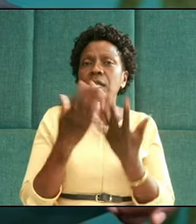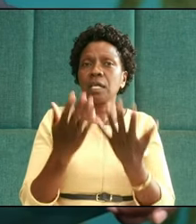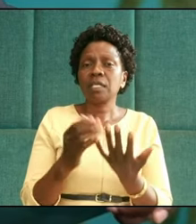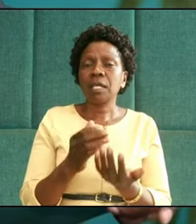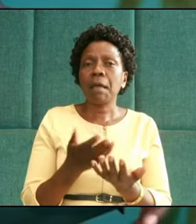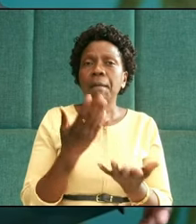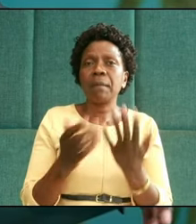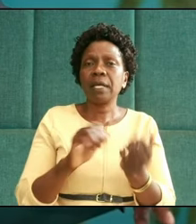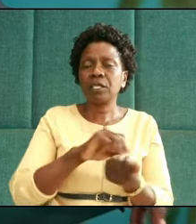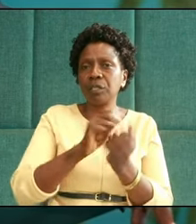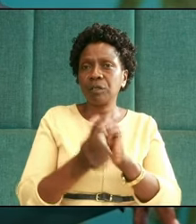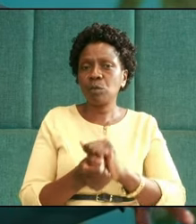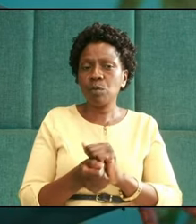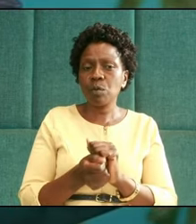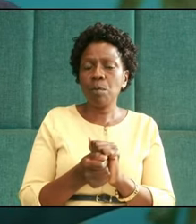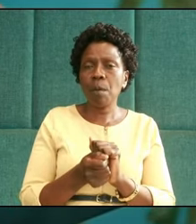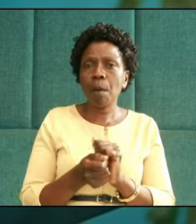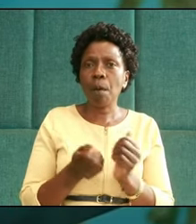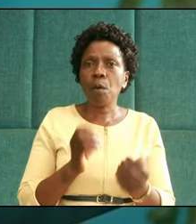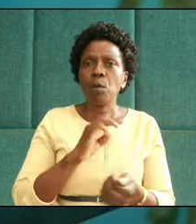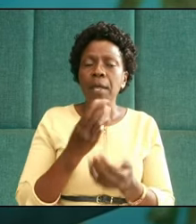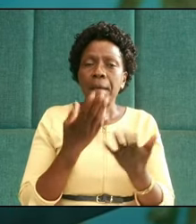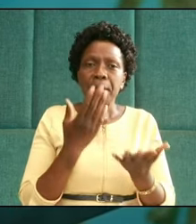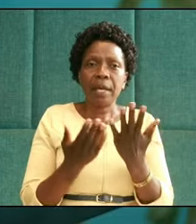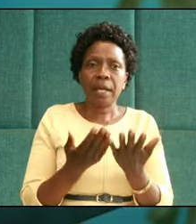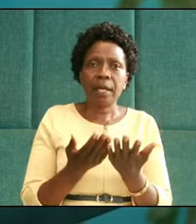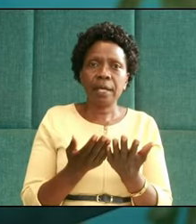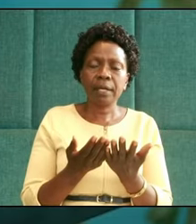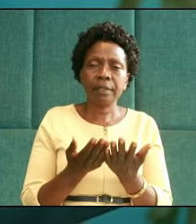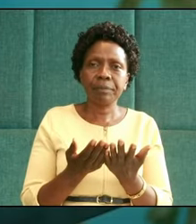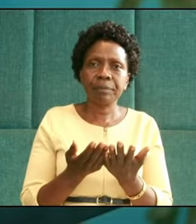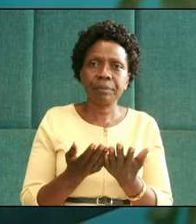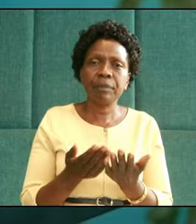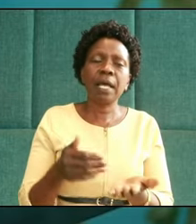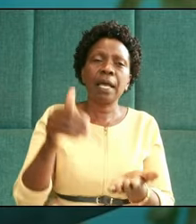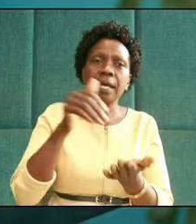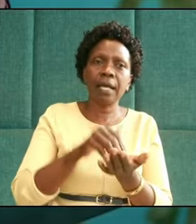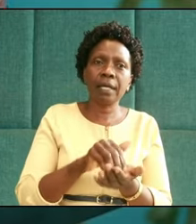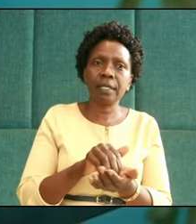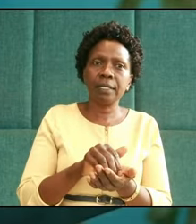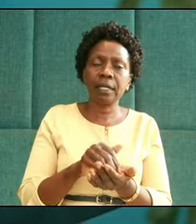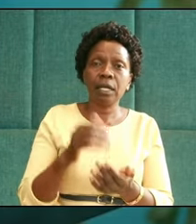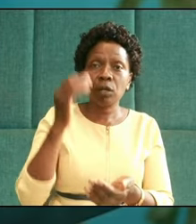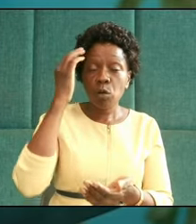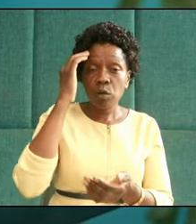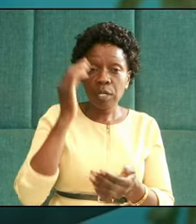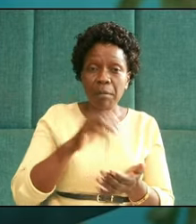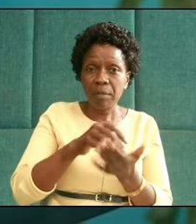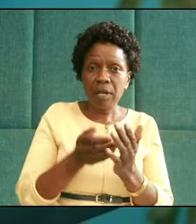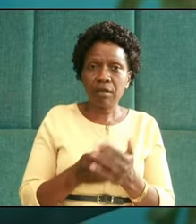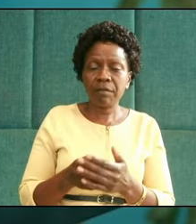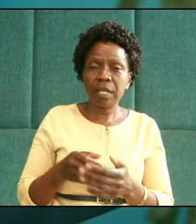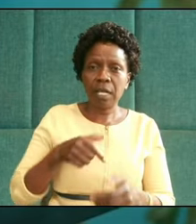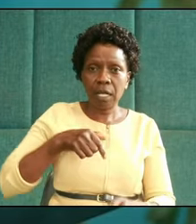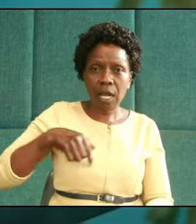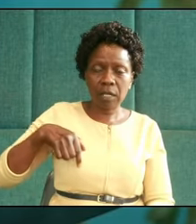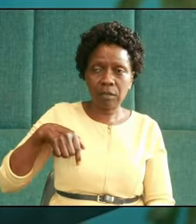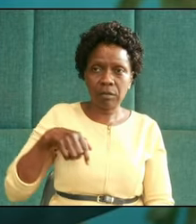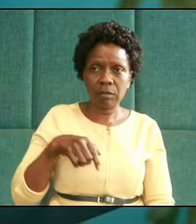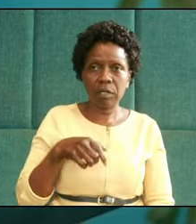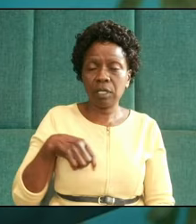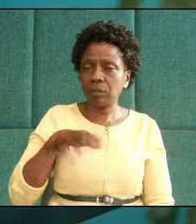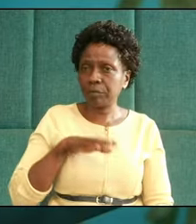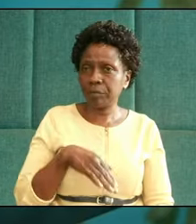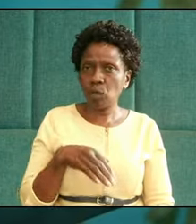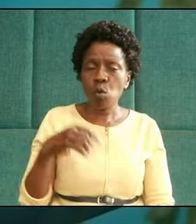to redefine the work of the usher, because we may have apps that will be welcoming people. Who knows whether